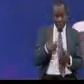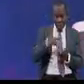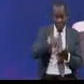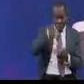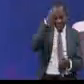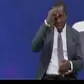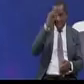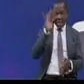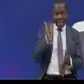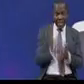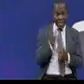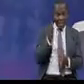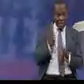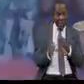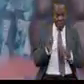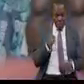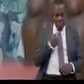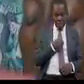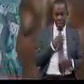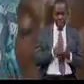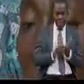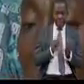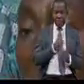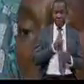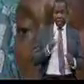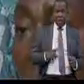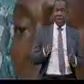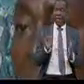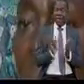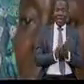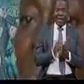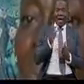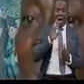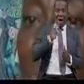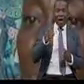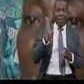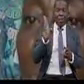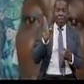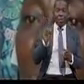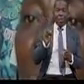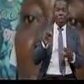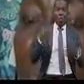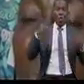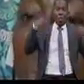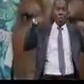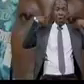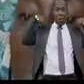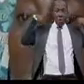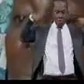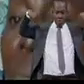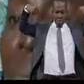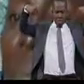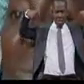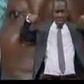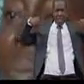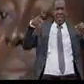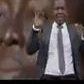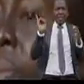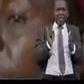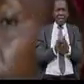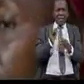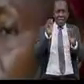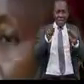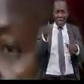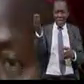can hinder us in Jesus' name. Giants may brag, that's who they are. Giants may